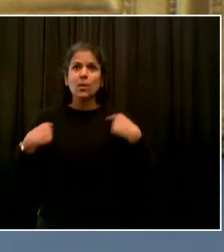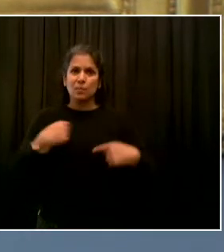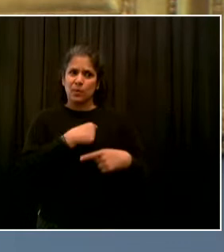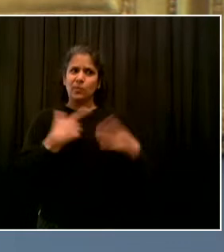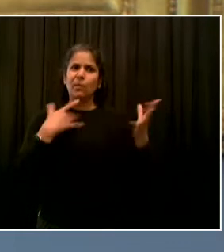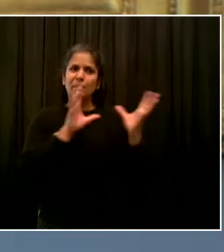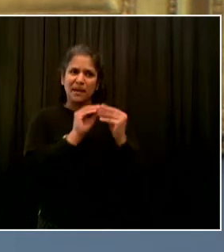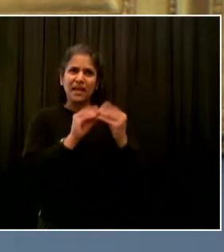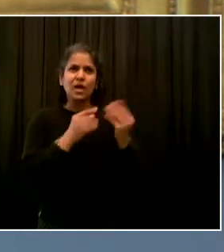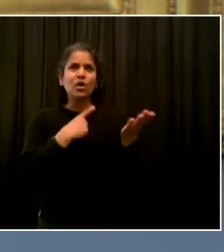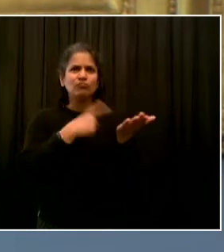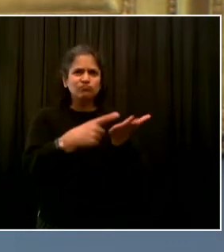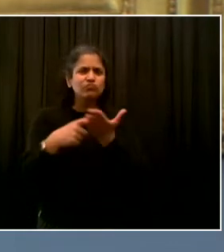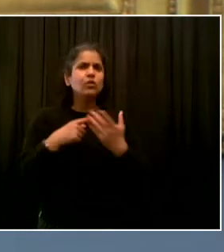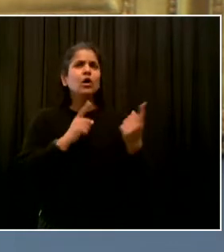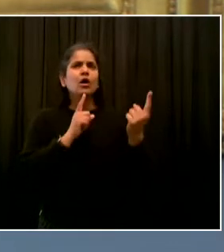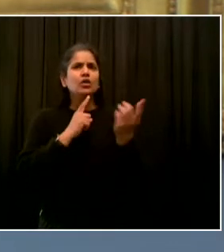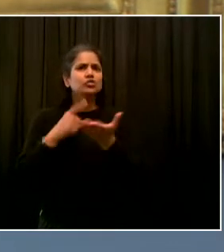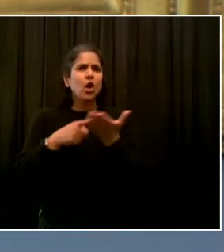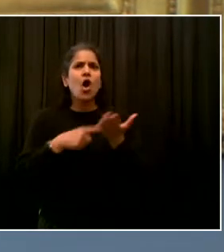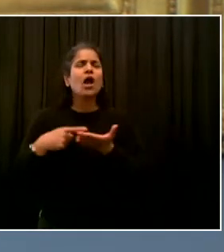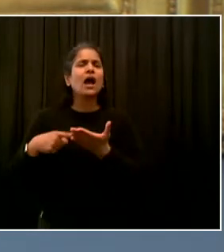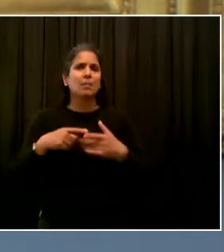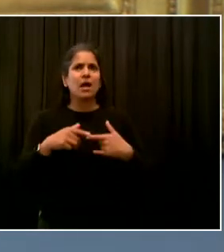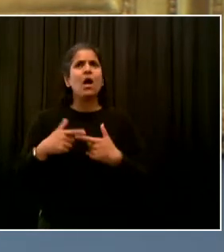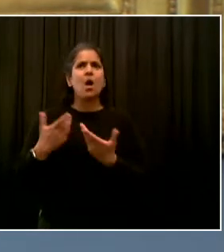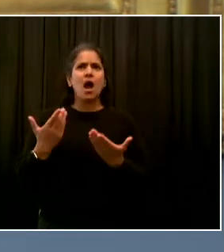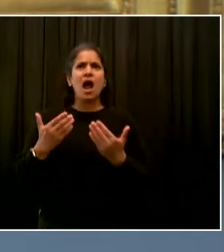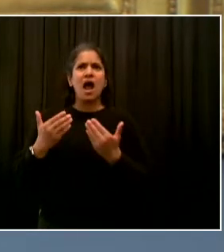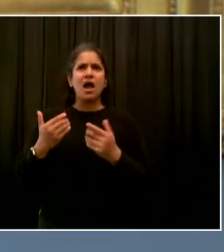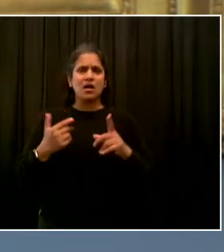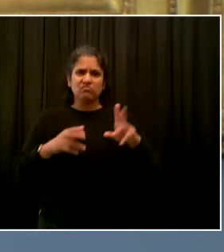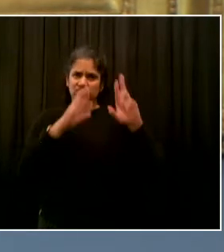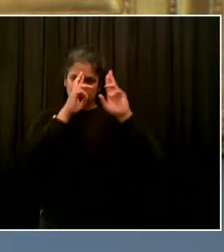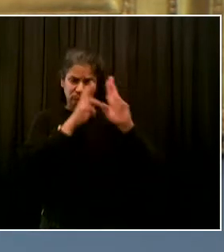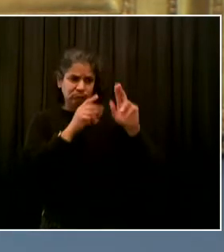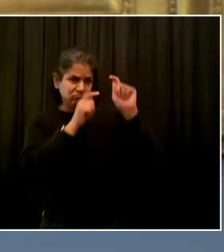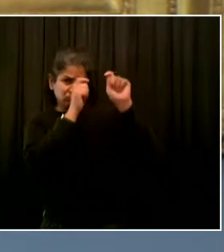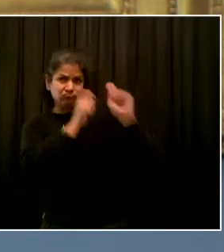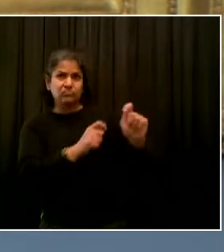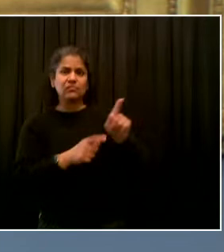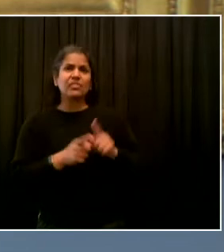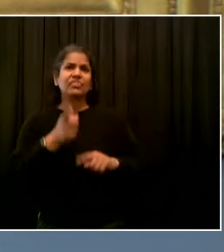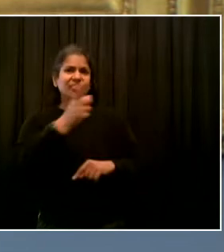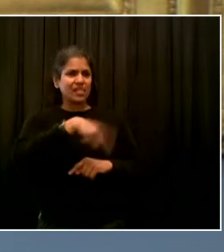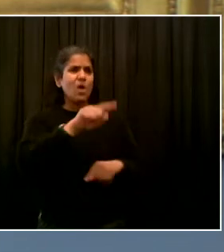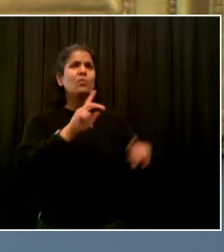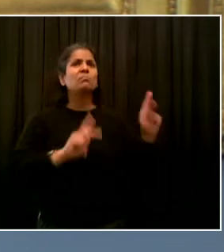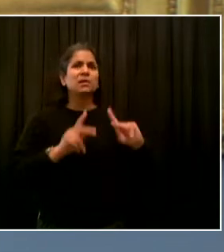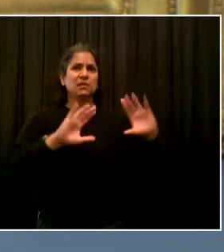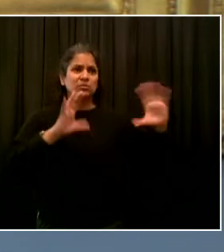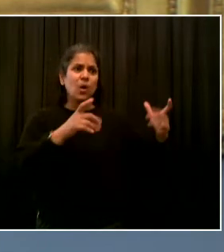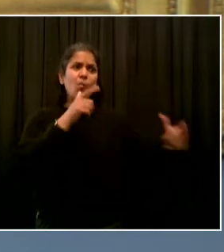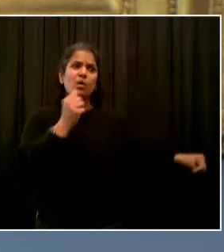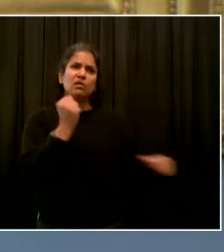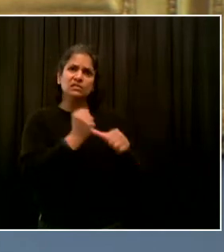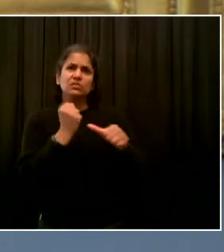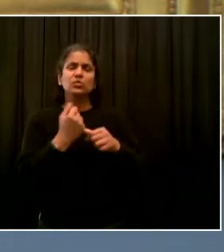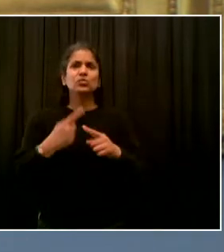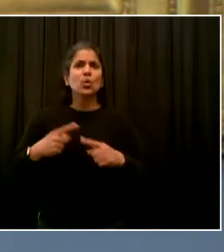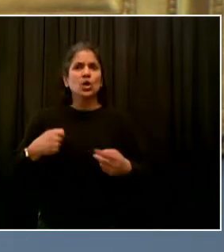conversation with our congressional delegation. I take my hat up to them. They have recovered and assisted us over and over